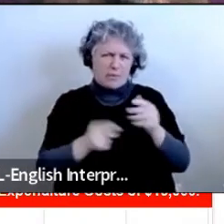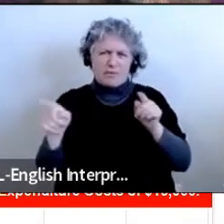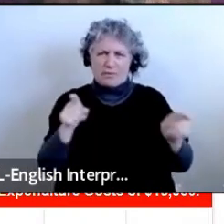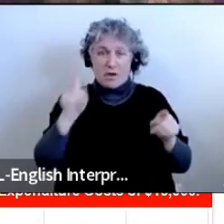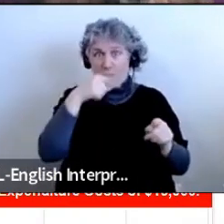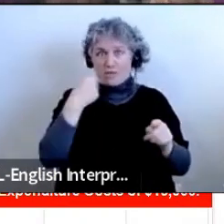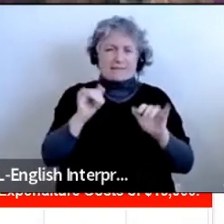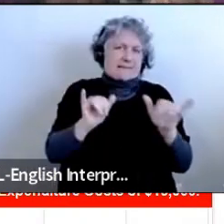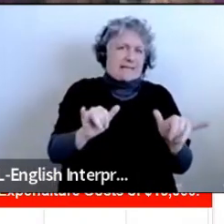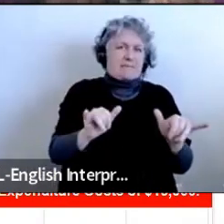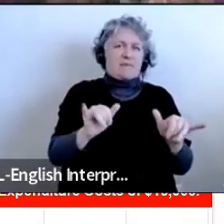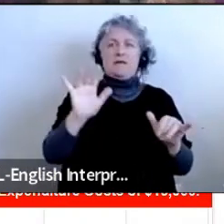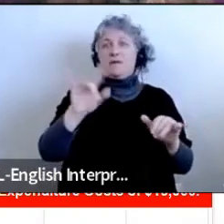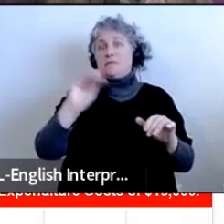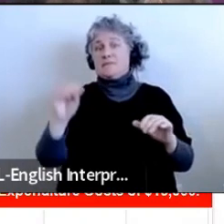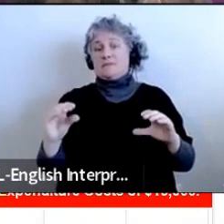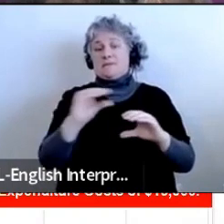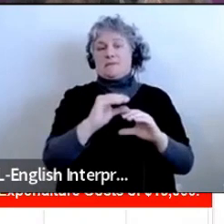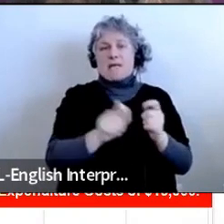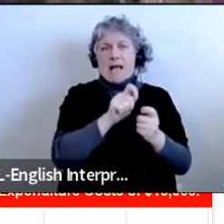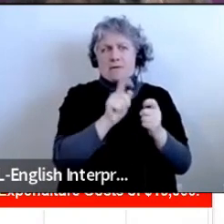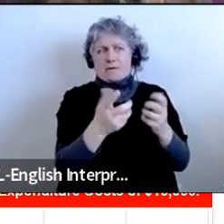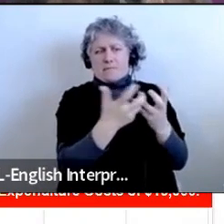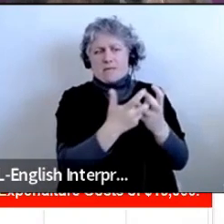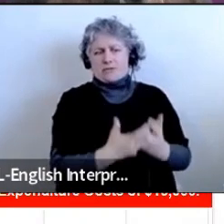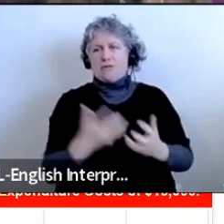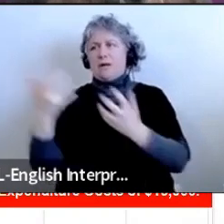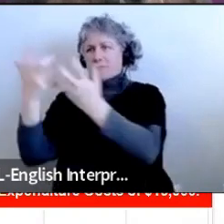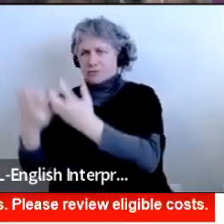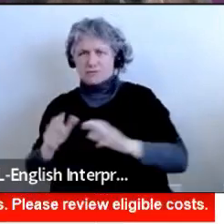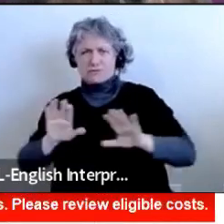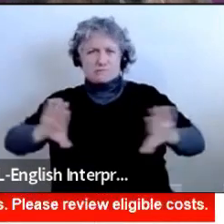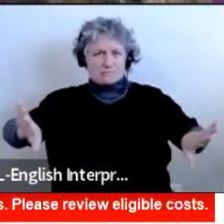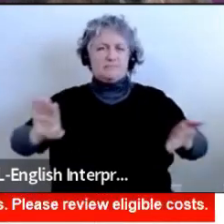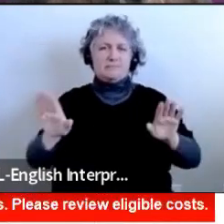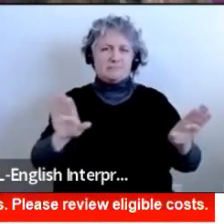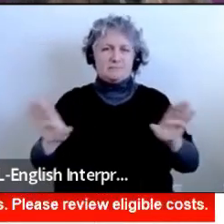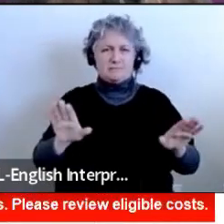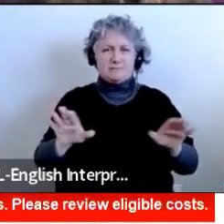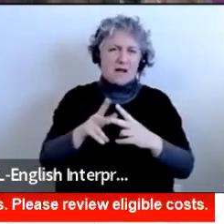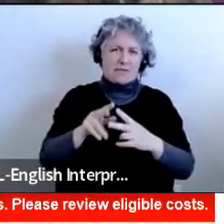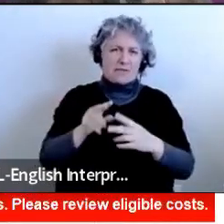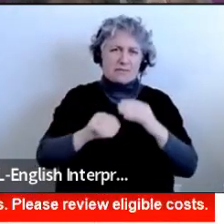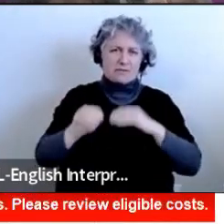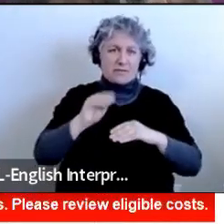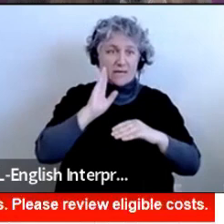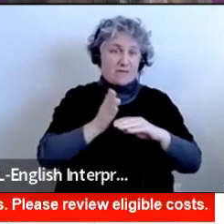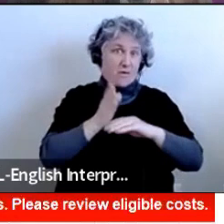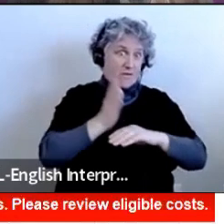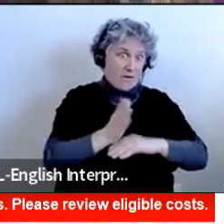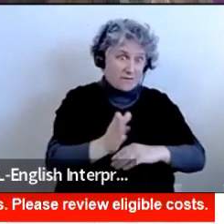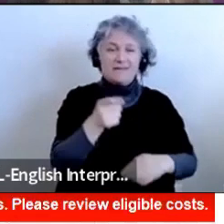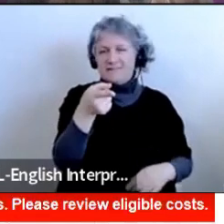same, but has the accurate amounts for those project costs as well. If you exceed both, you'll see this